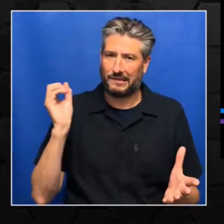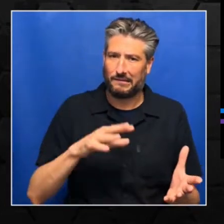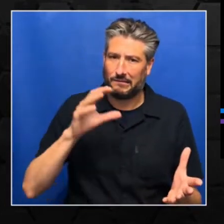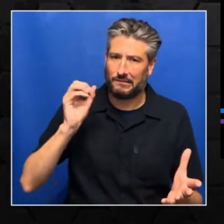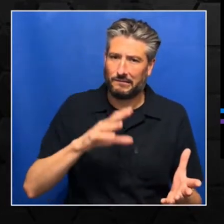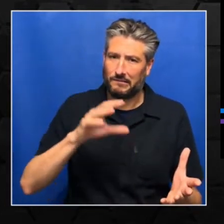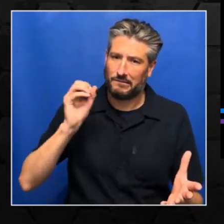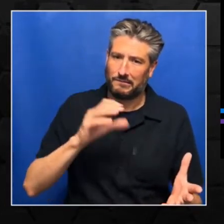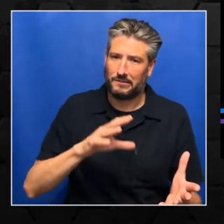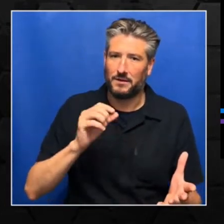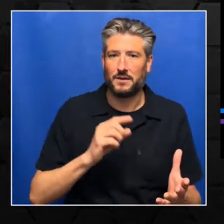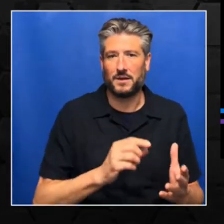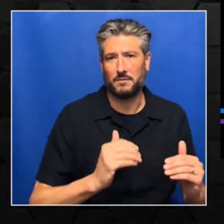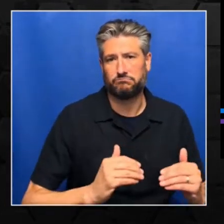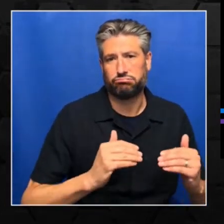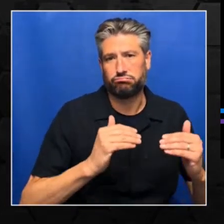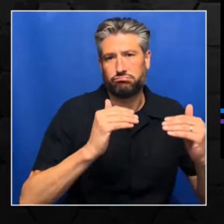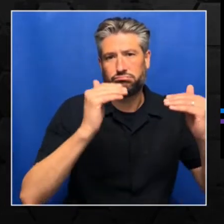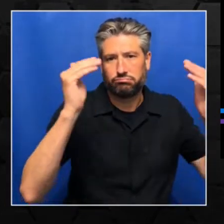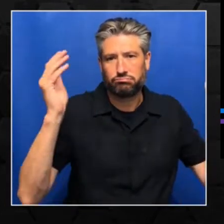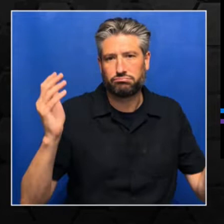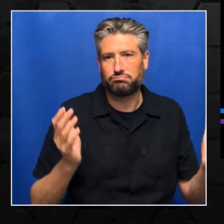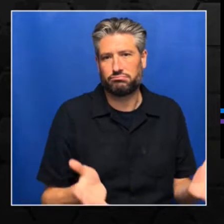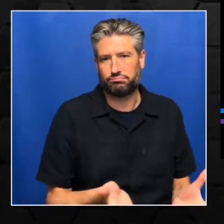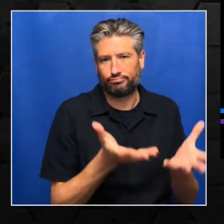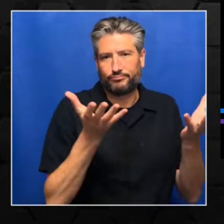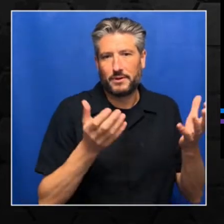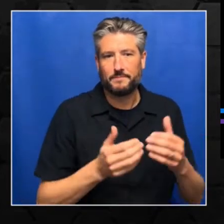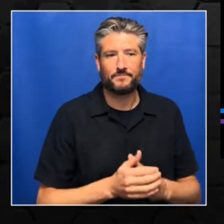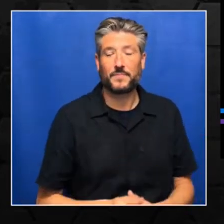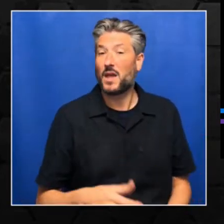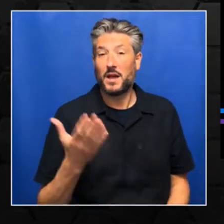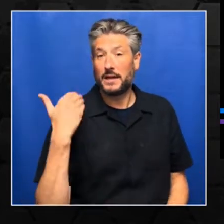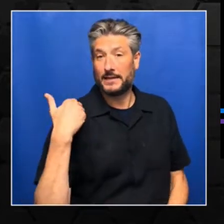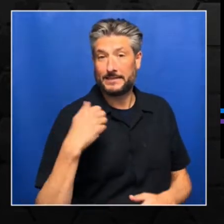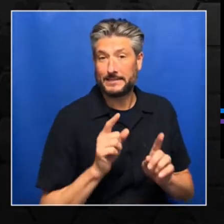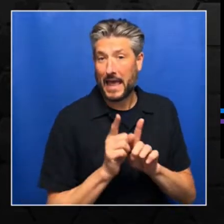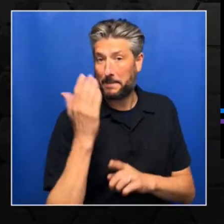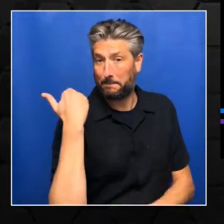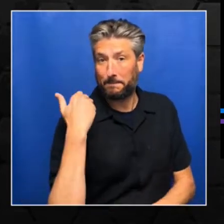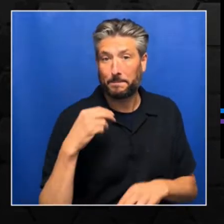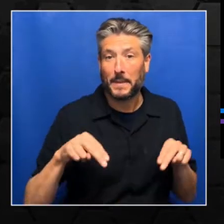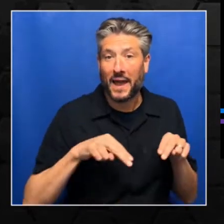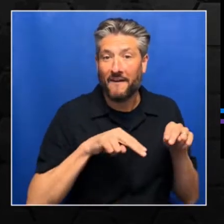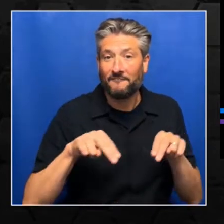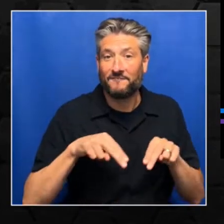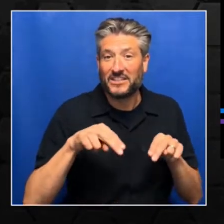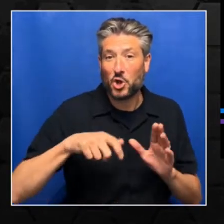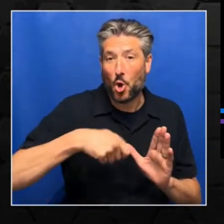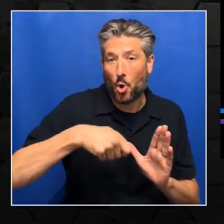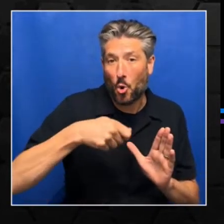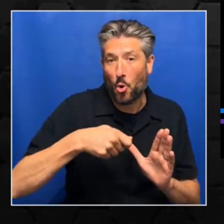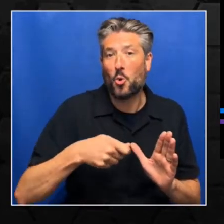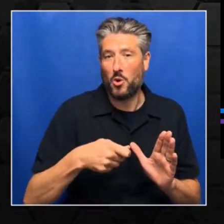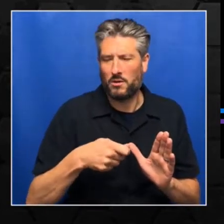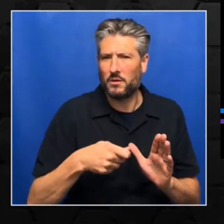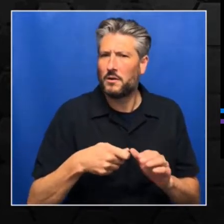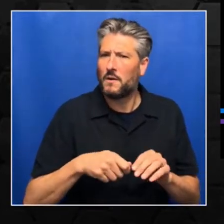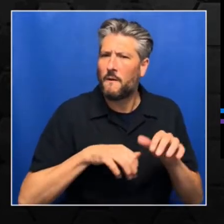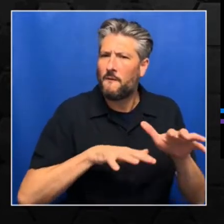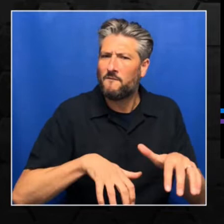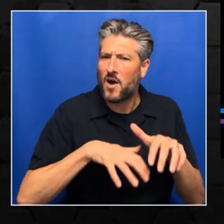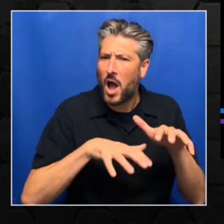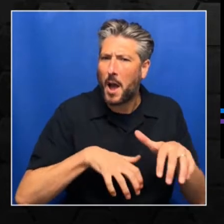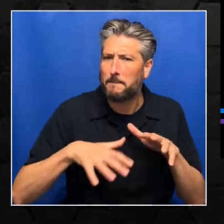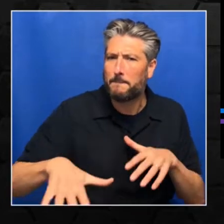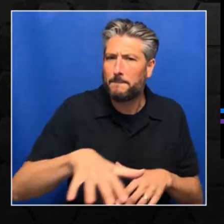example of big data. Even the video that we just watched about the farming, they have sensors, and the sensors keep